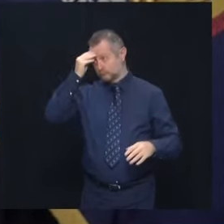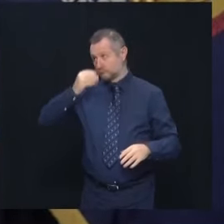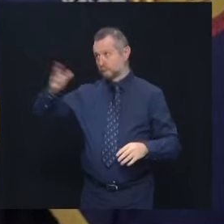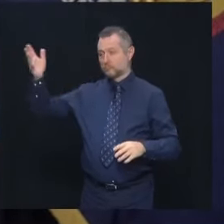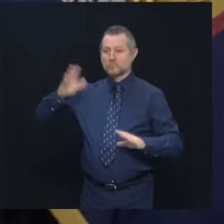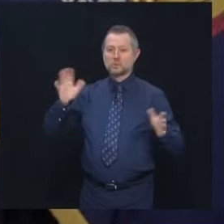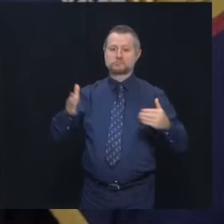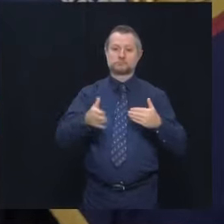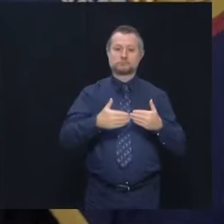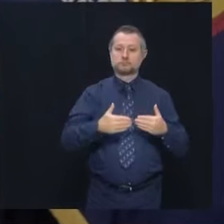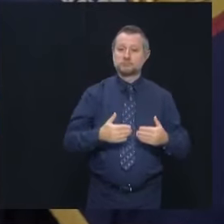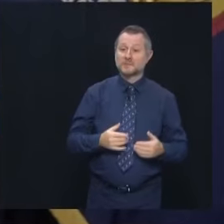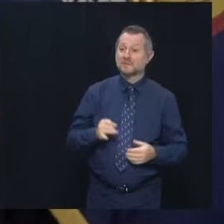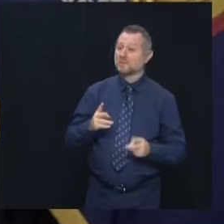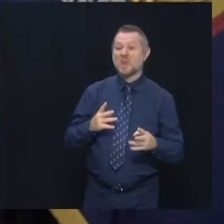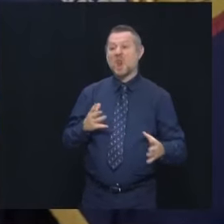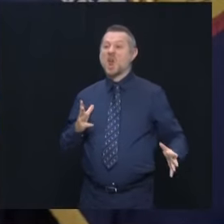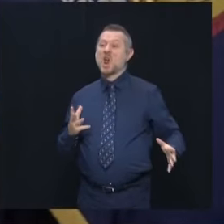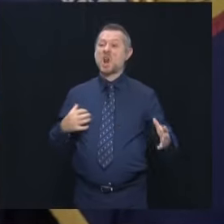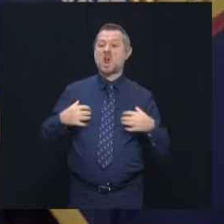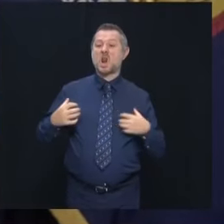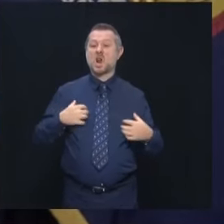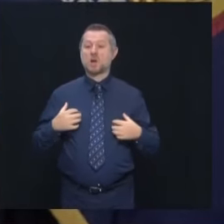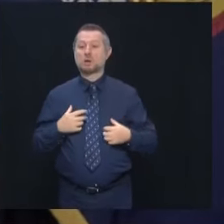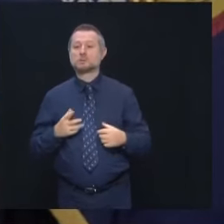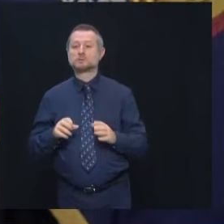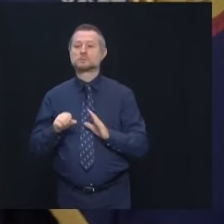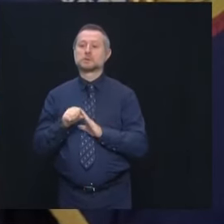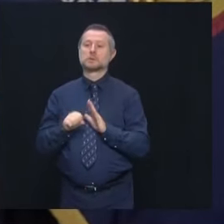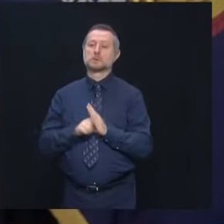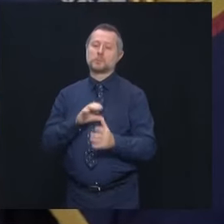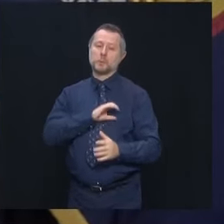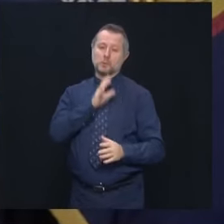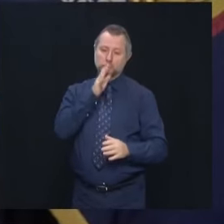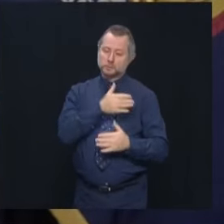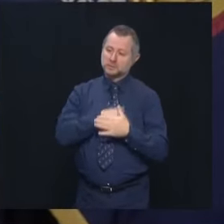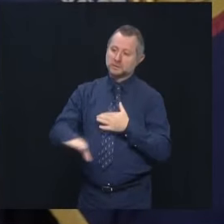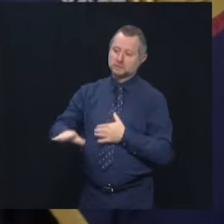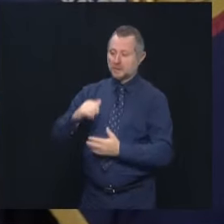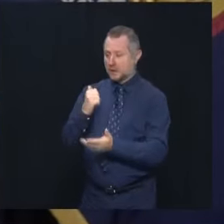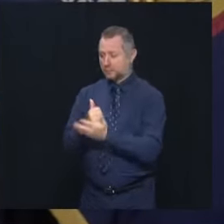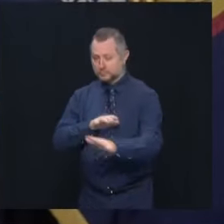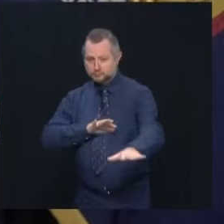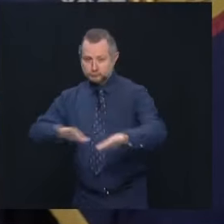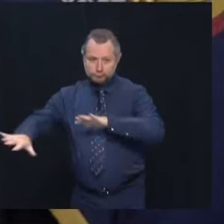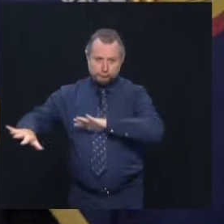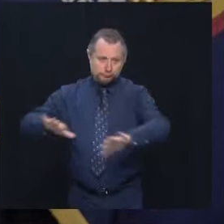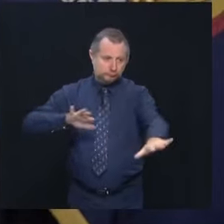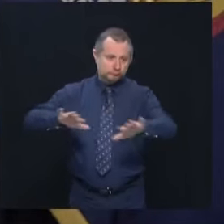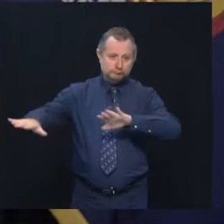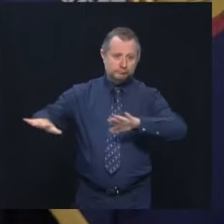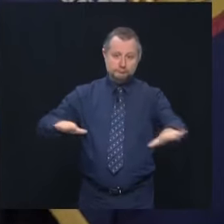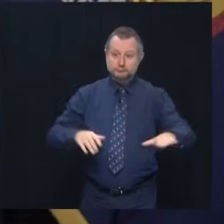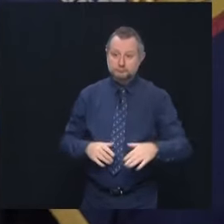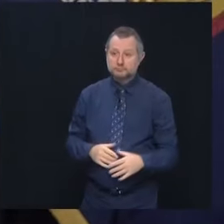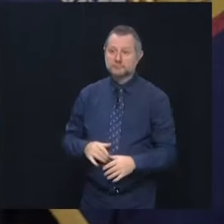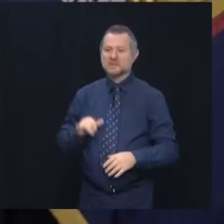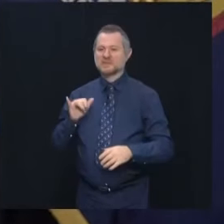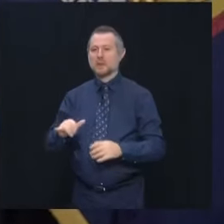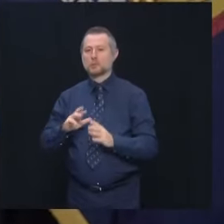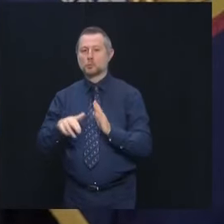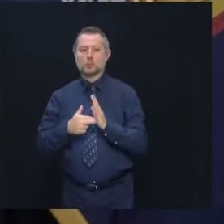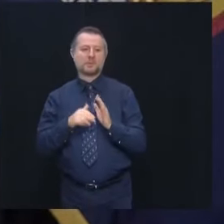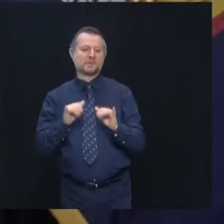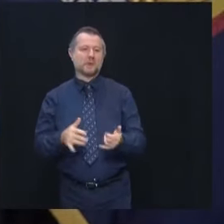have any problem, this state police officer is down the block and he'll come help you. That's your job. You